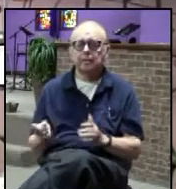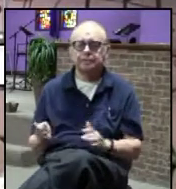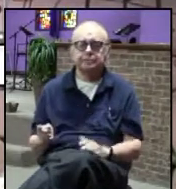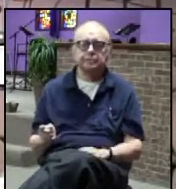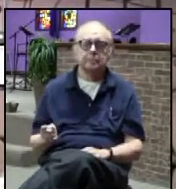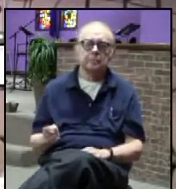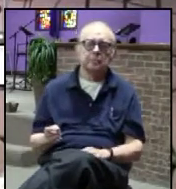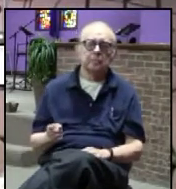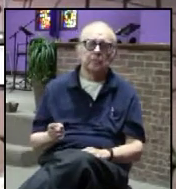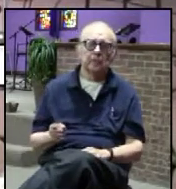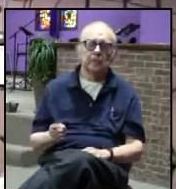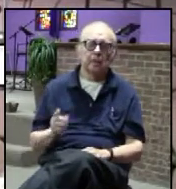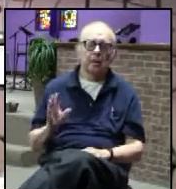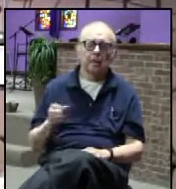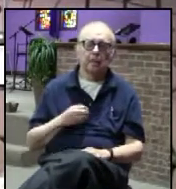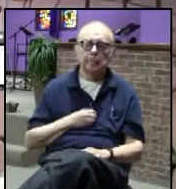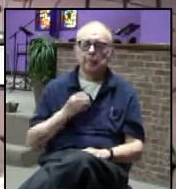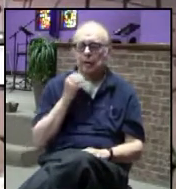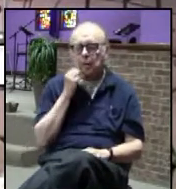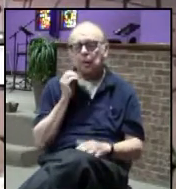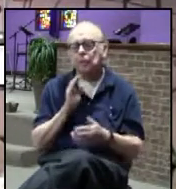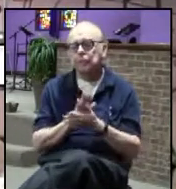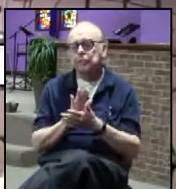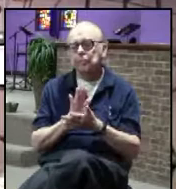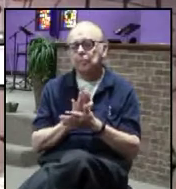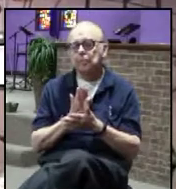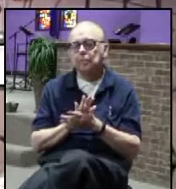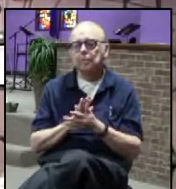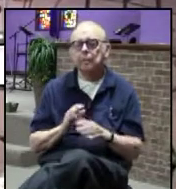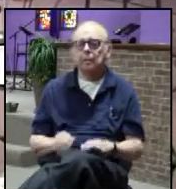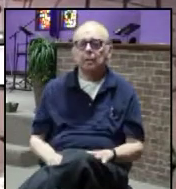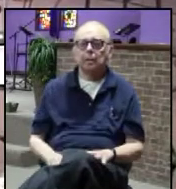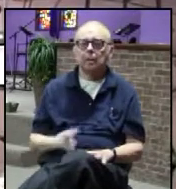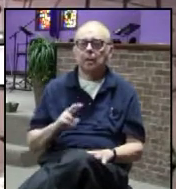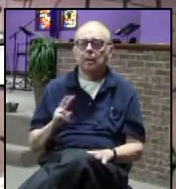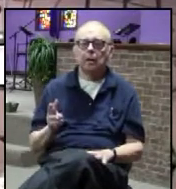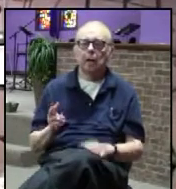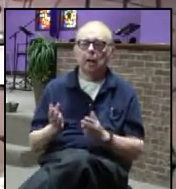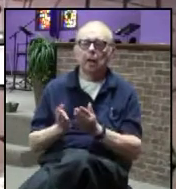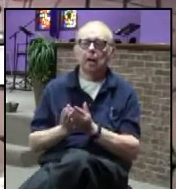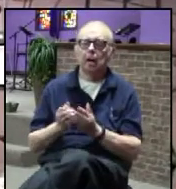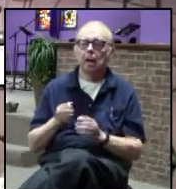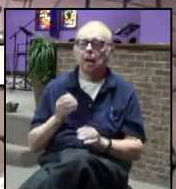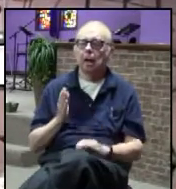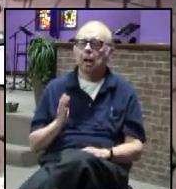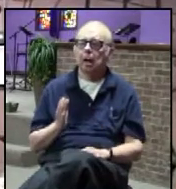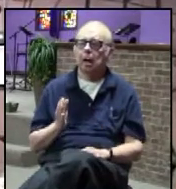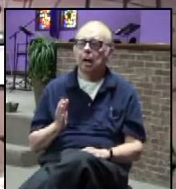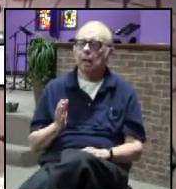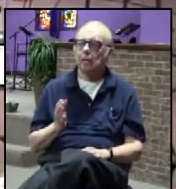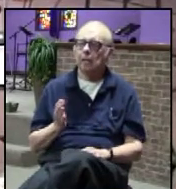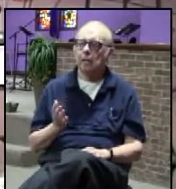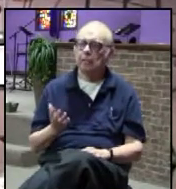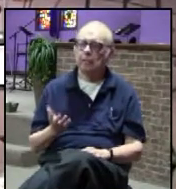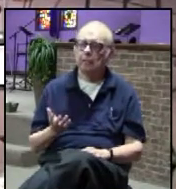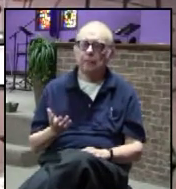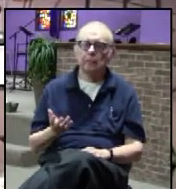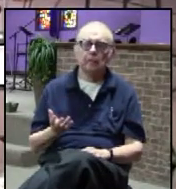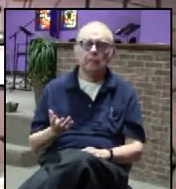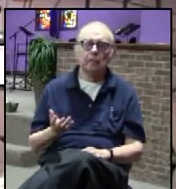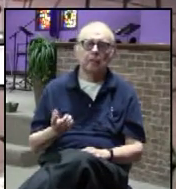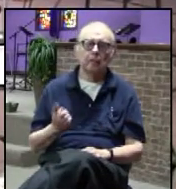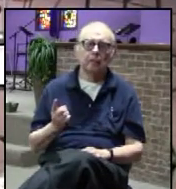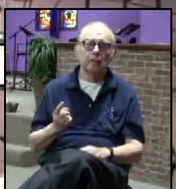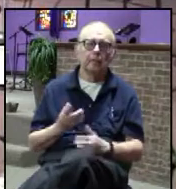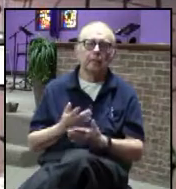being homeschooled and through Abeka. And I looked at the books that these things have got, and it's one